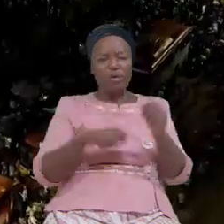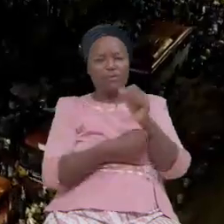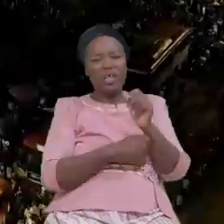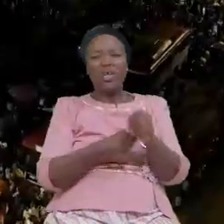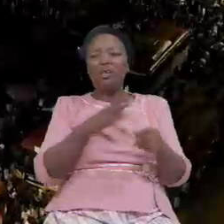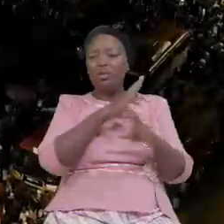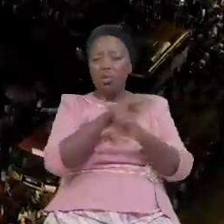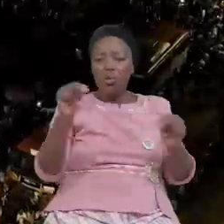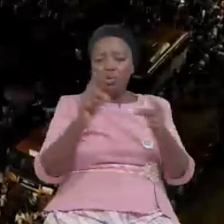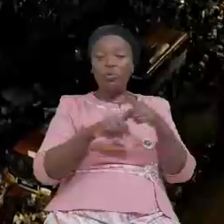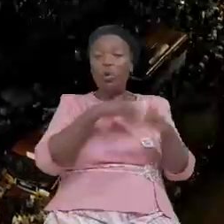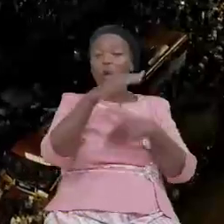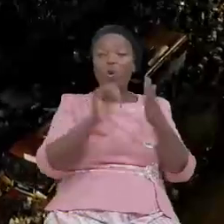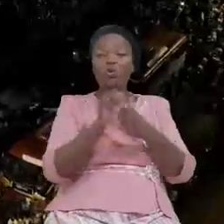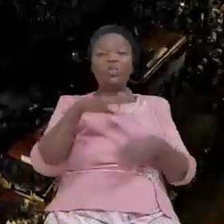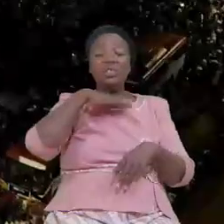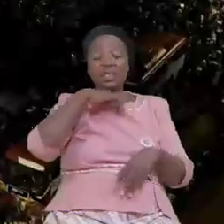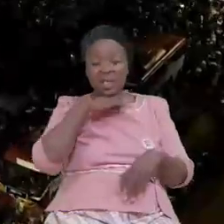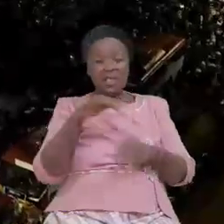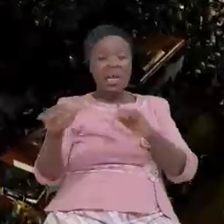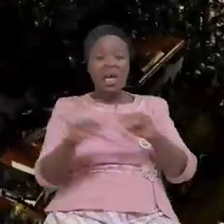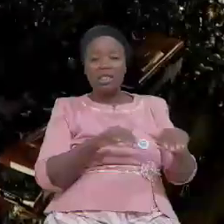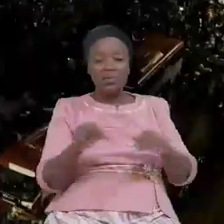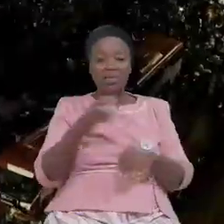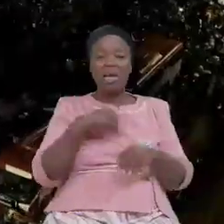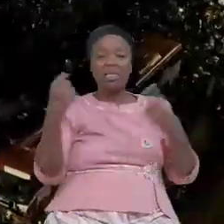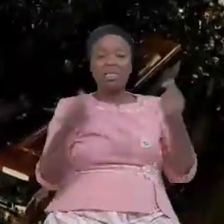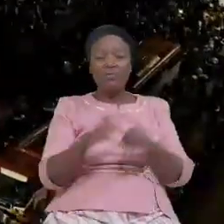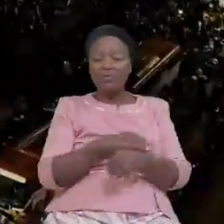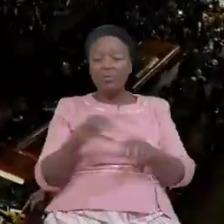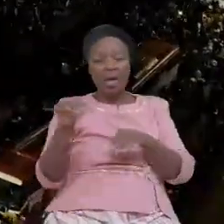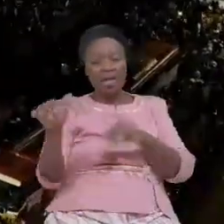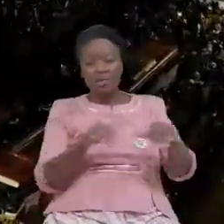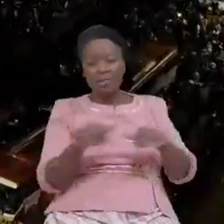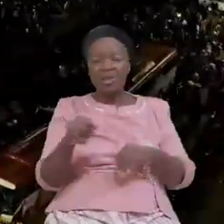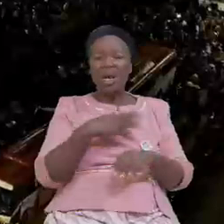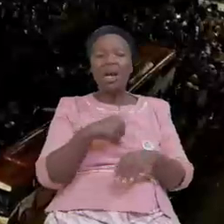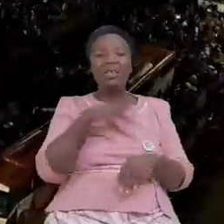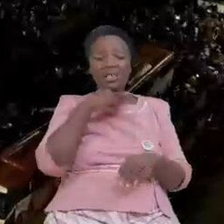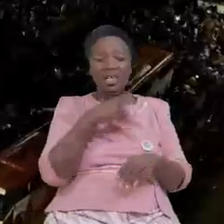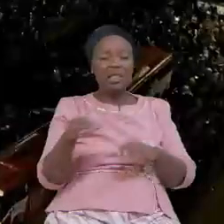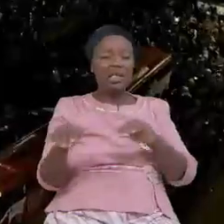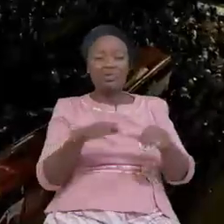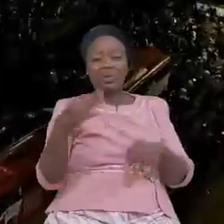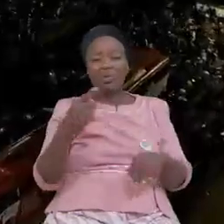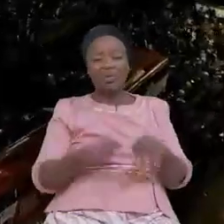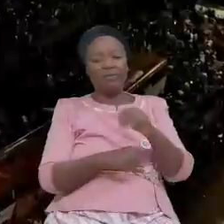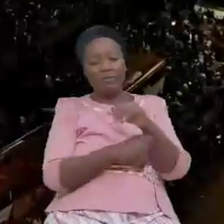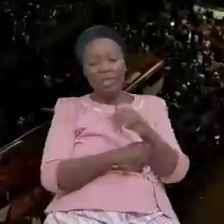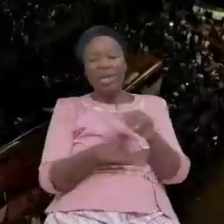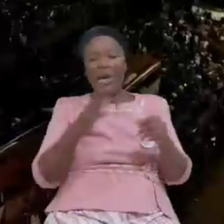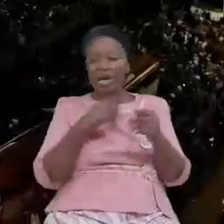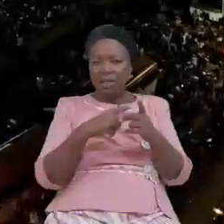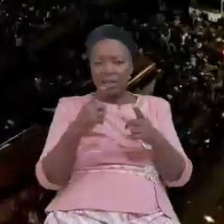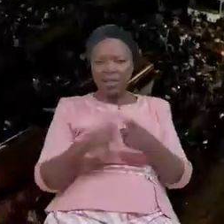those debasing activities and sinful activities and defiling activities of the flesh, and then